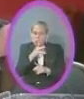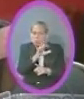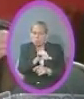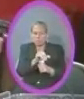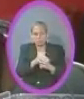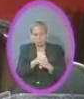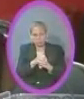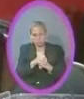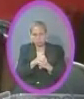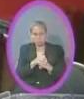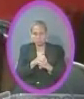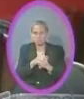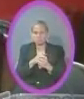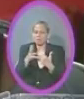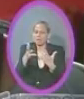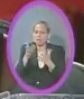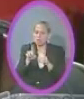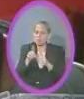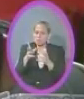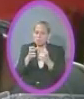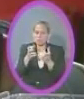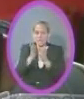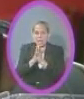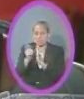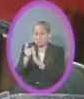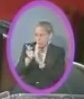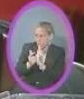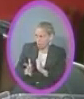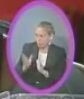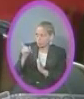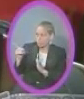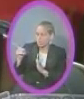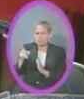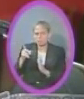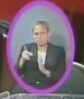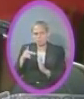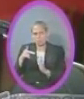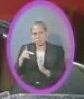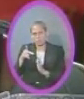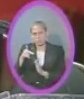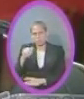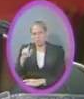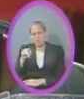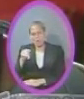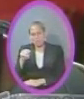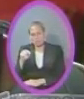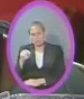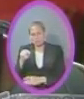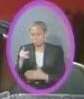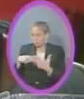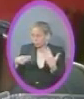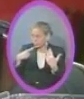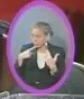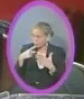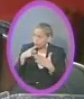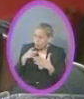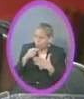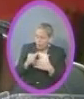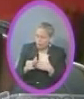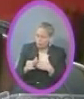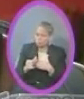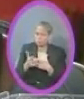Chair, I would like to ask our attorney, because he is your parliamentarian, he is your attorney, if what I said is true or not.